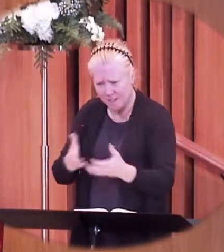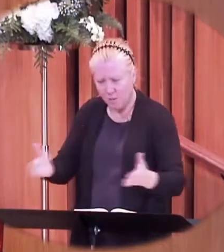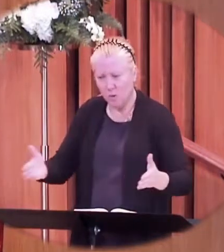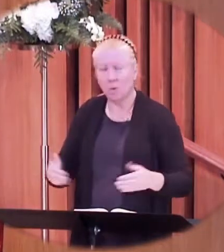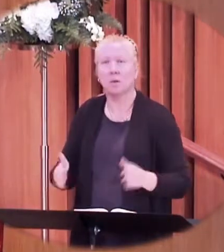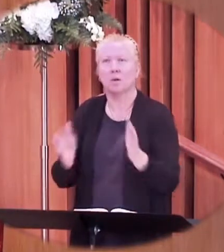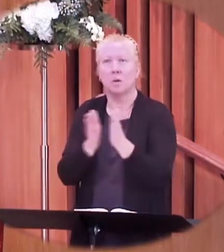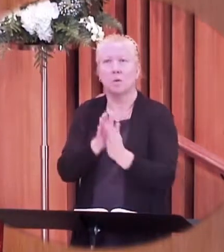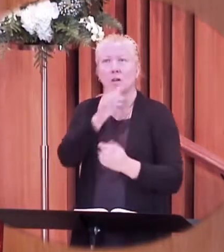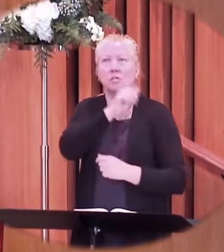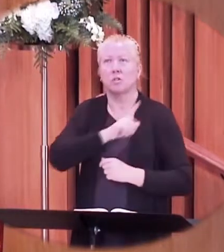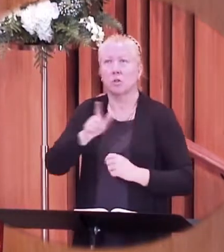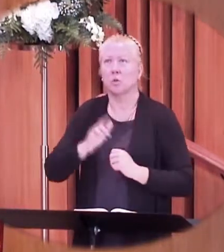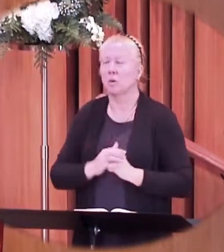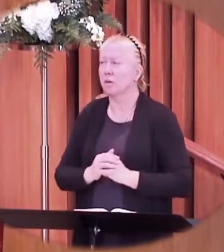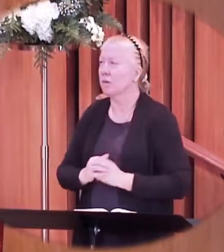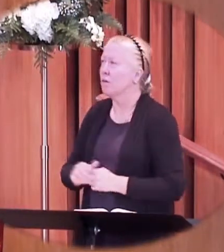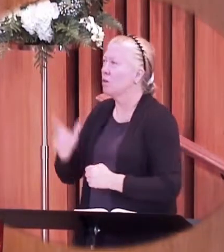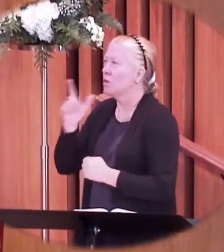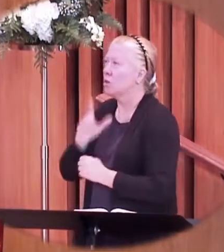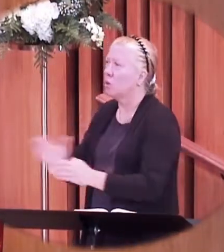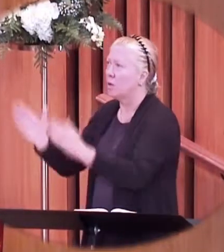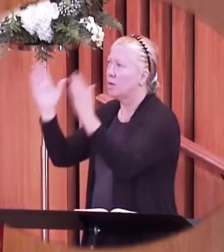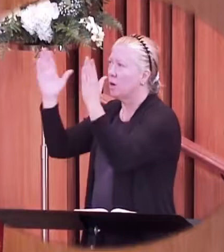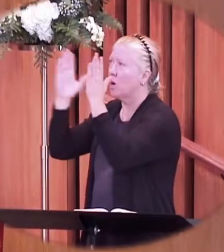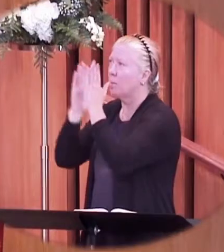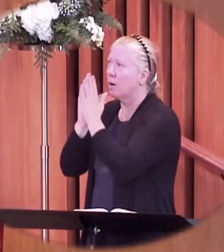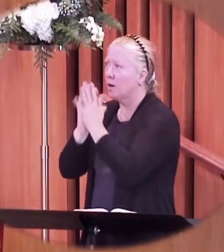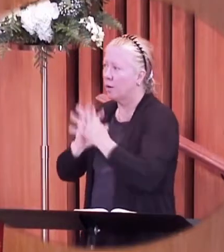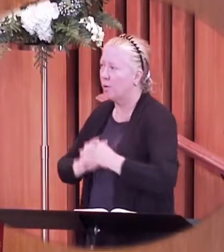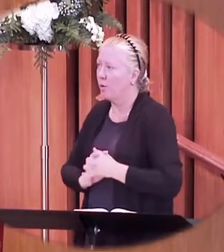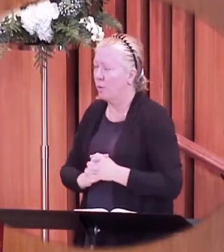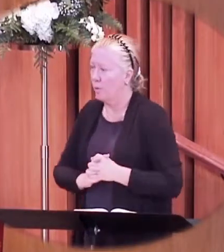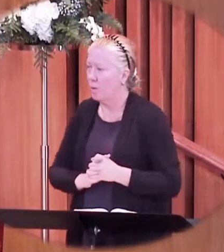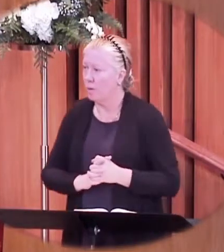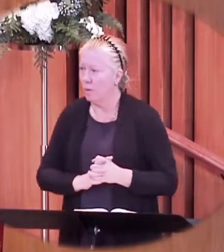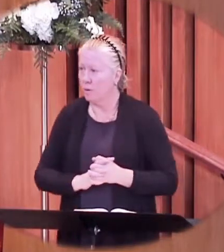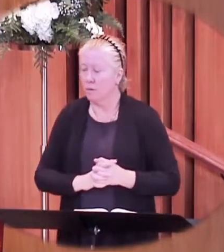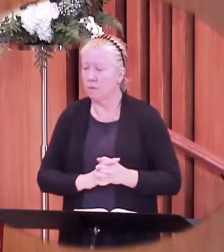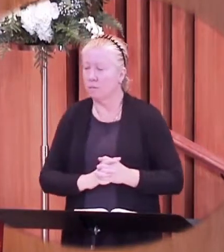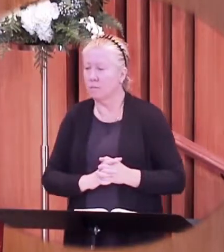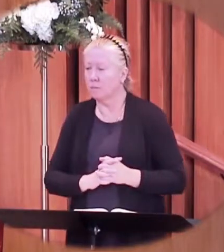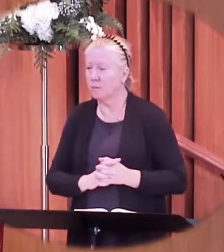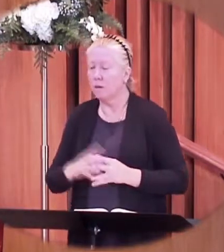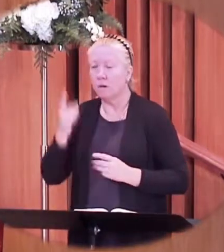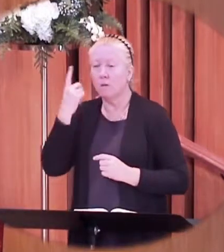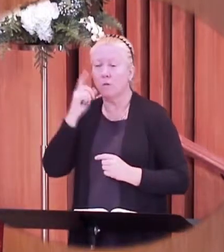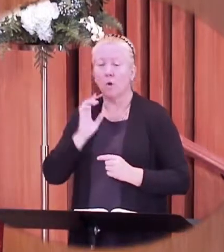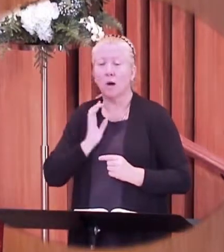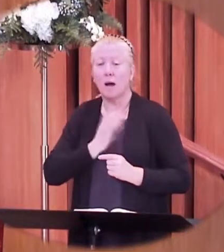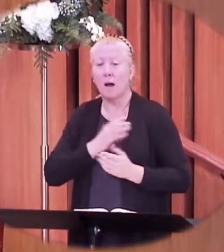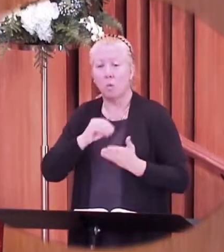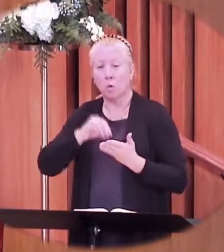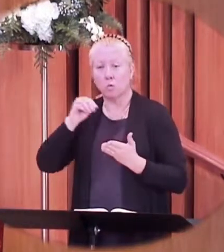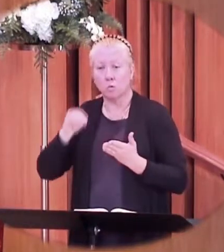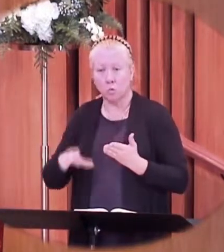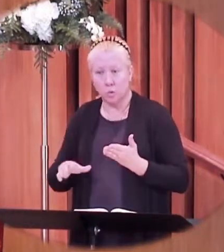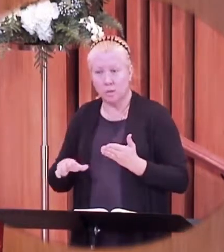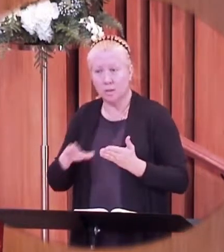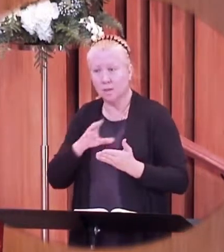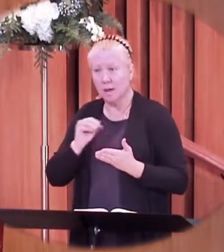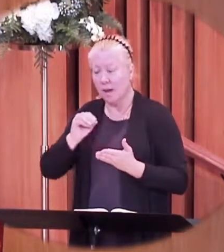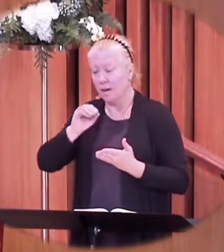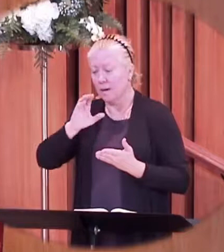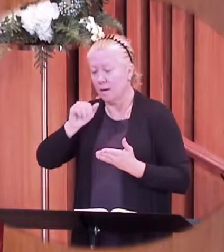us pray to the Lord. Lord, hear our prayer. For our catechists and volunteers